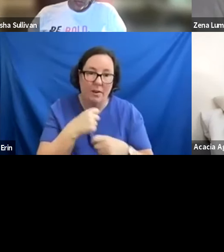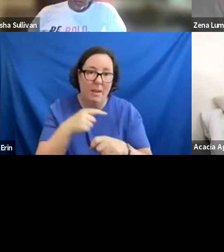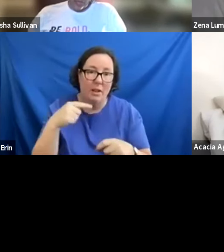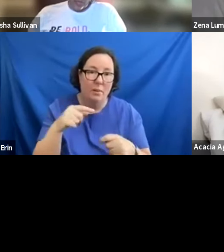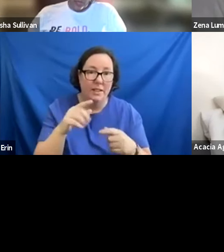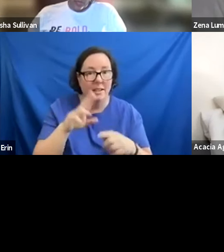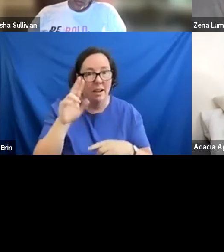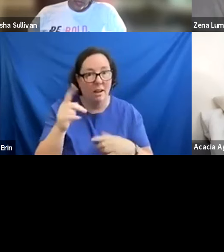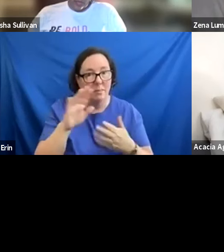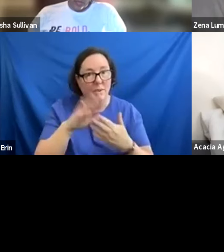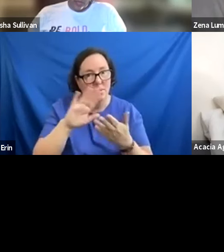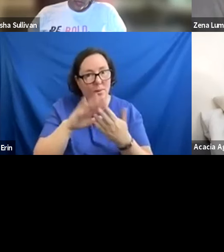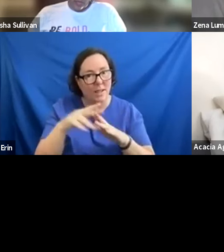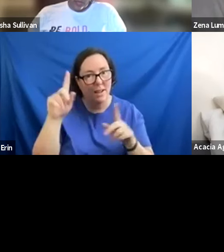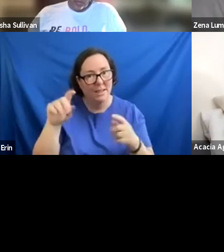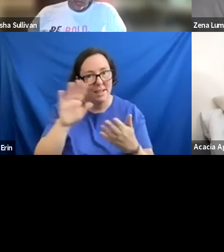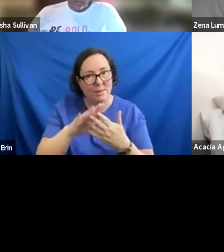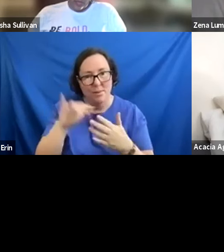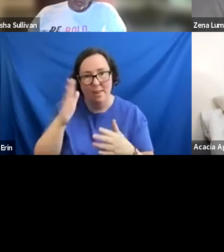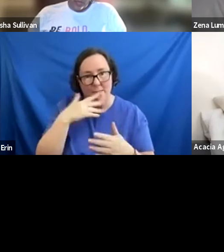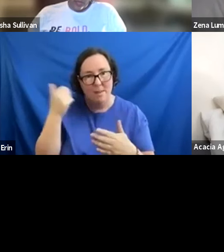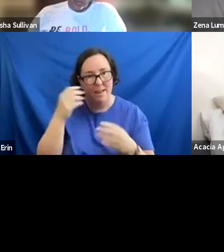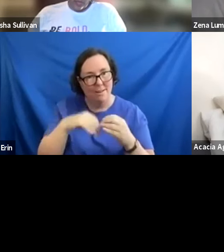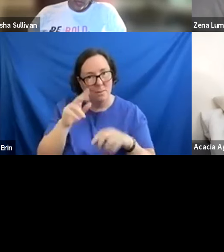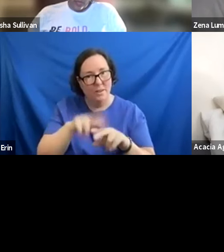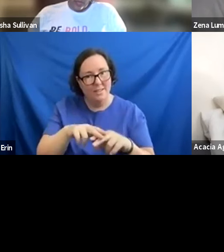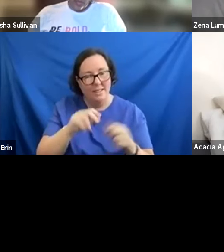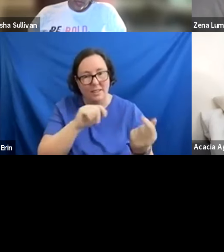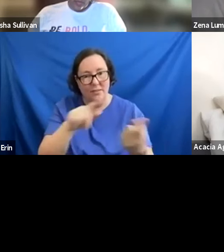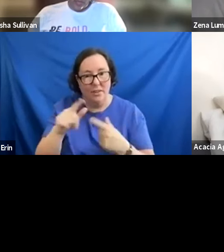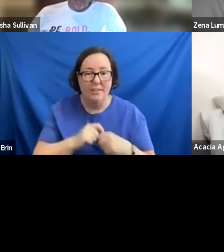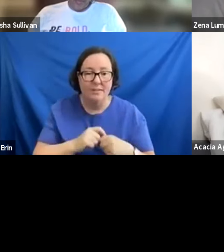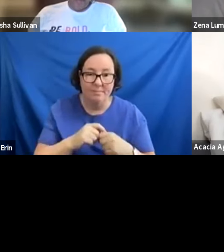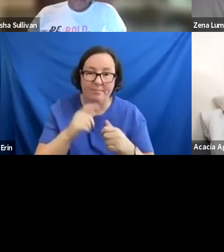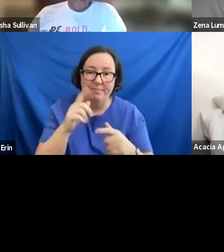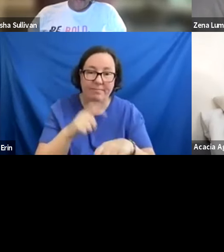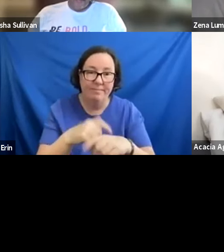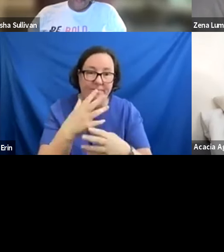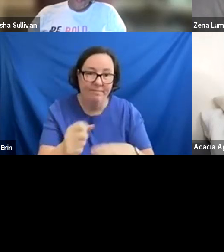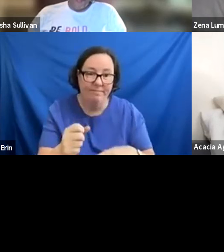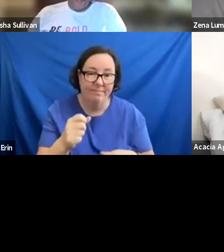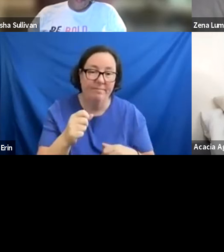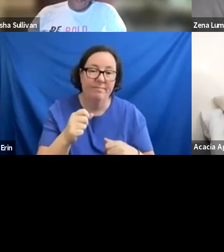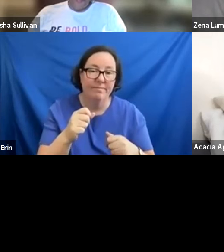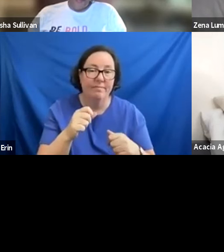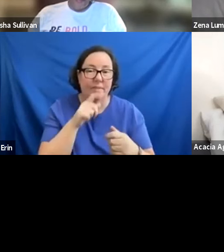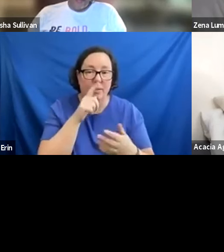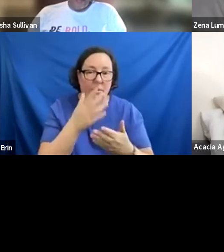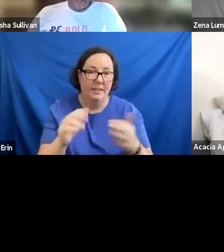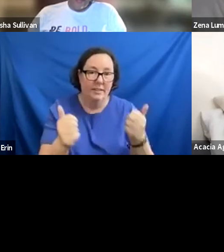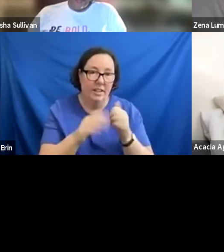Upper School an exam school? Then you will have more space for the students who are excluded under your zip code